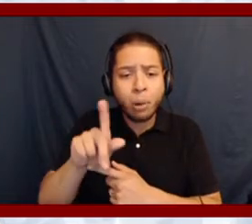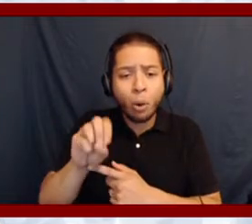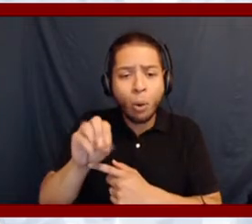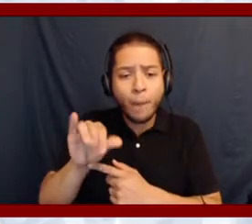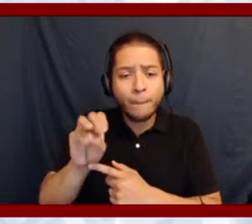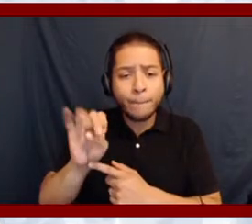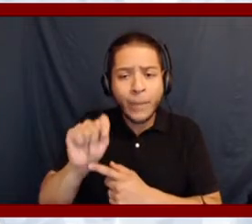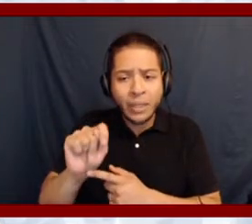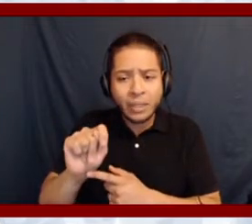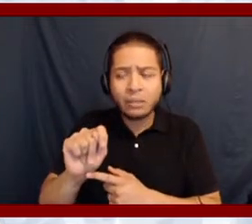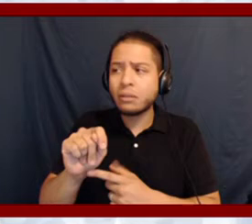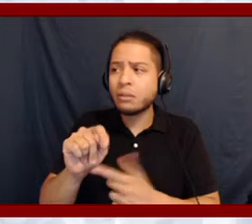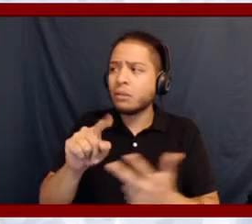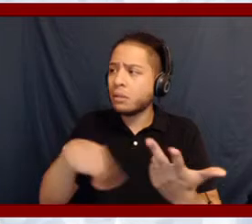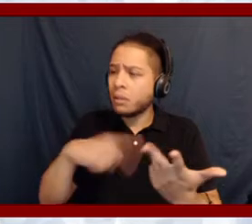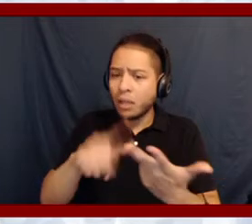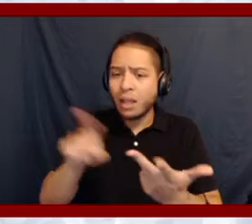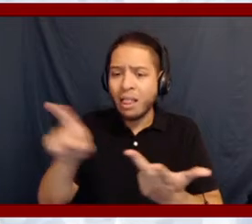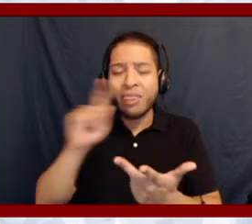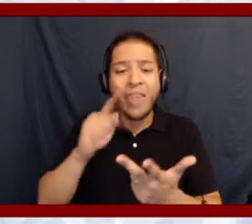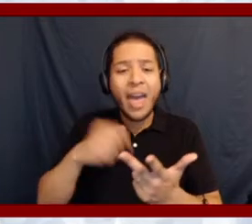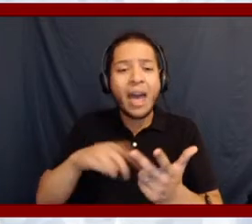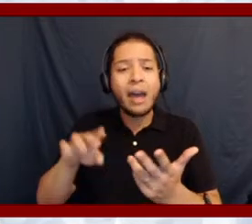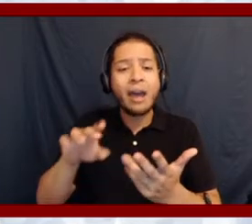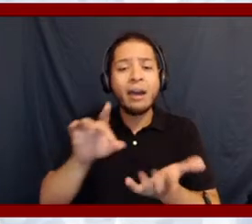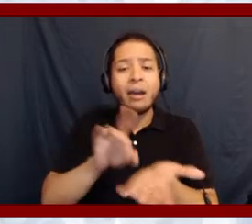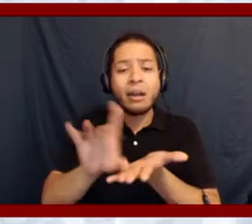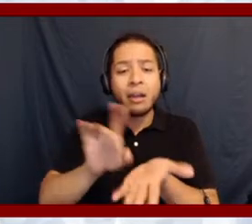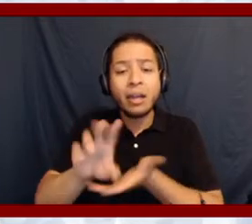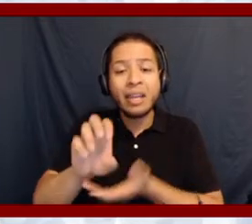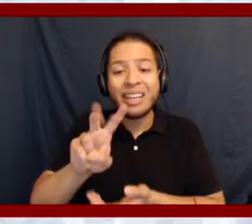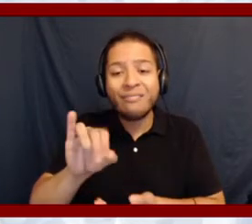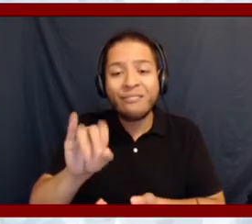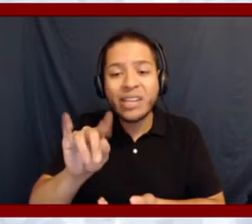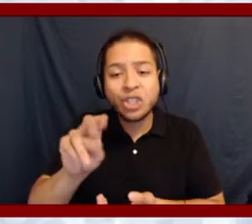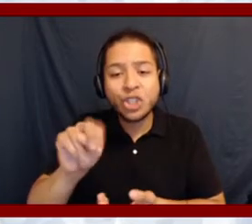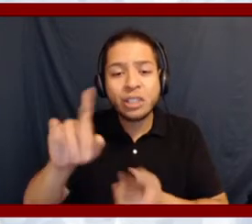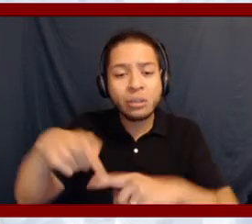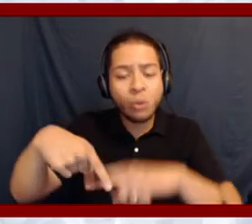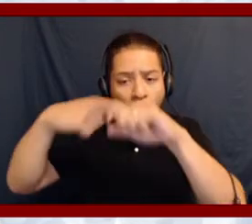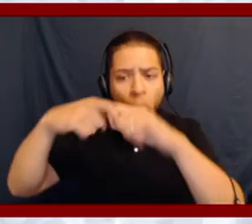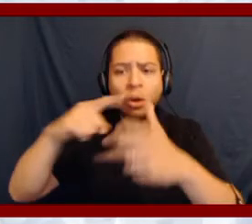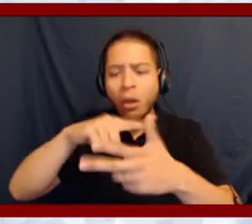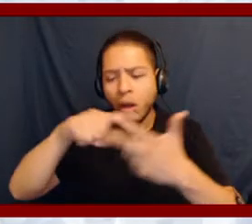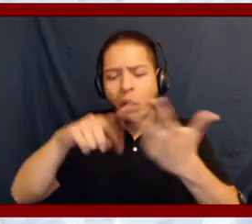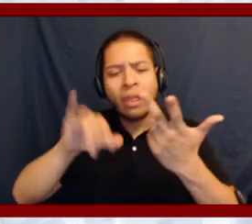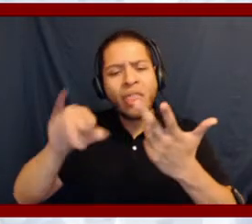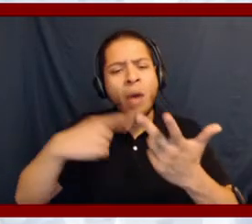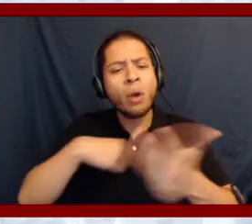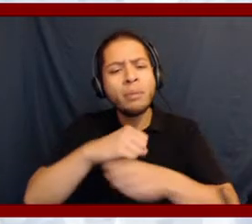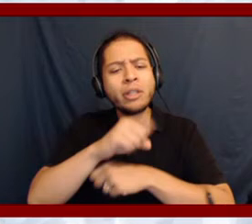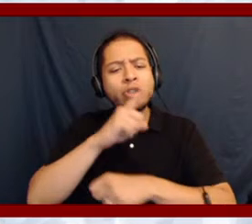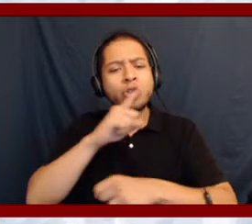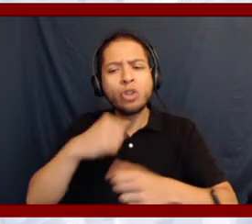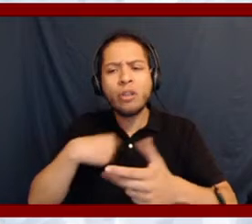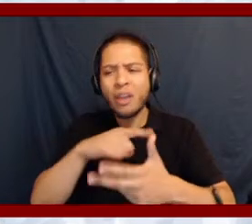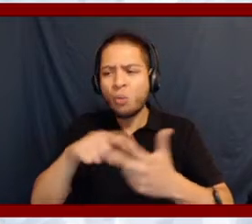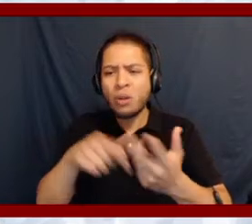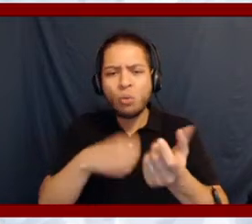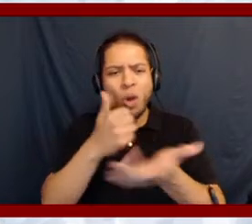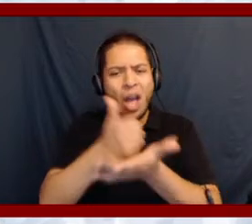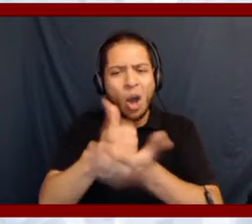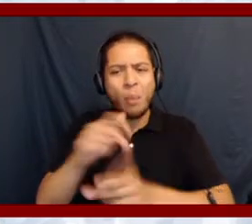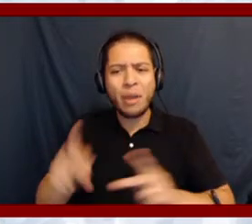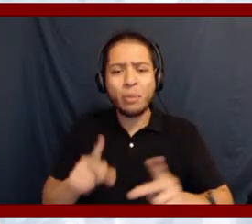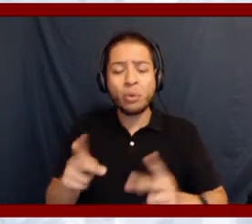know that we knew the circumstances in which they were living and we were going to try to help people. So if you look at the $2,000 total in